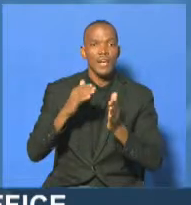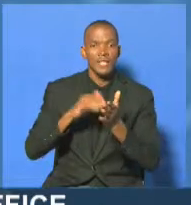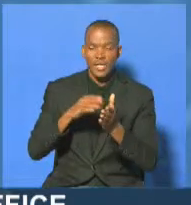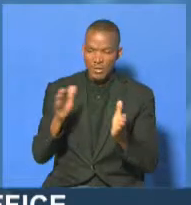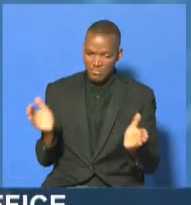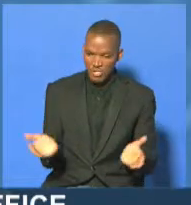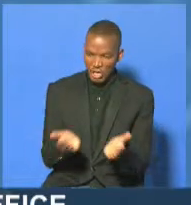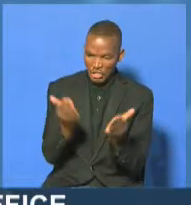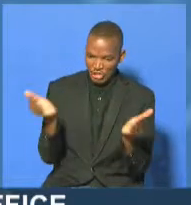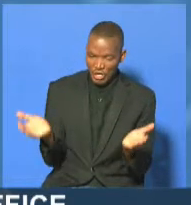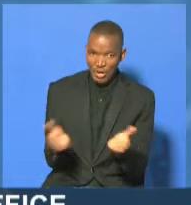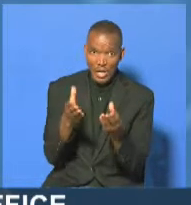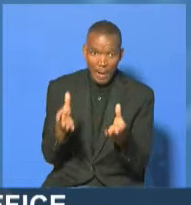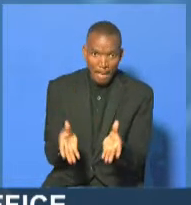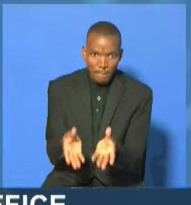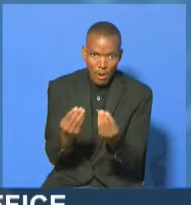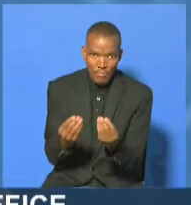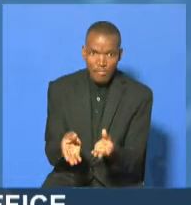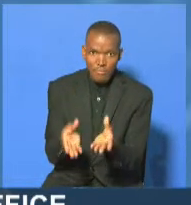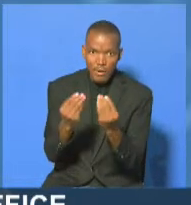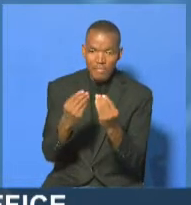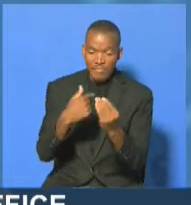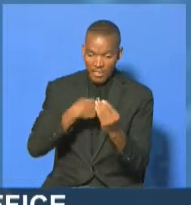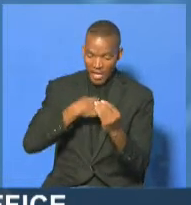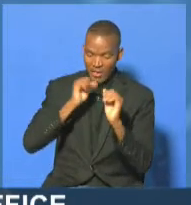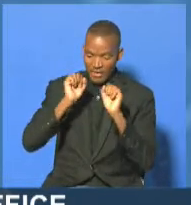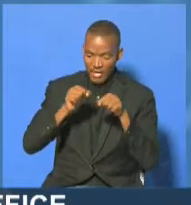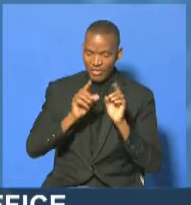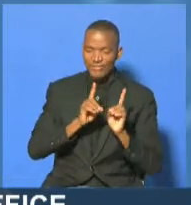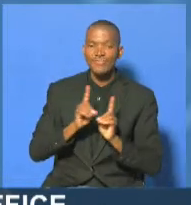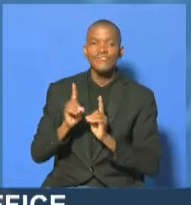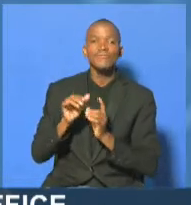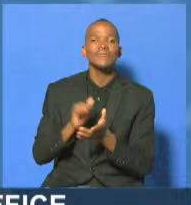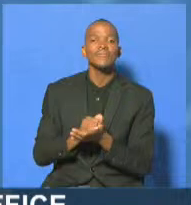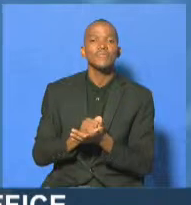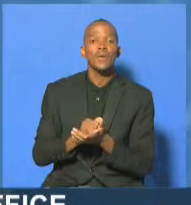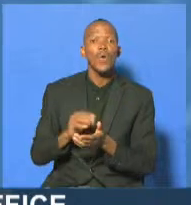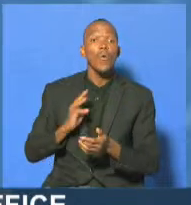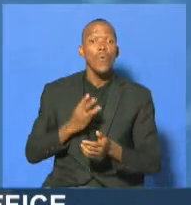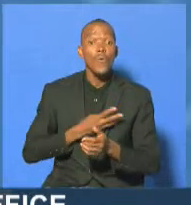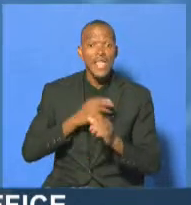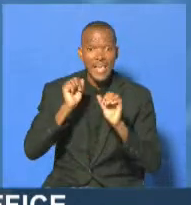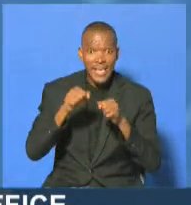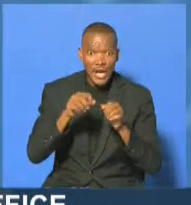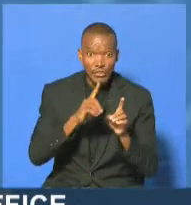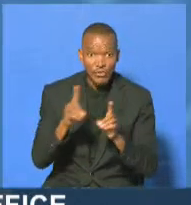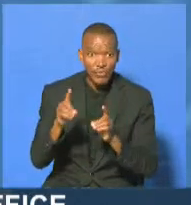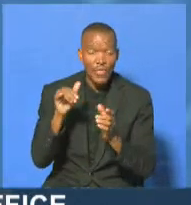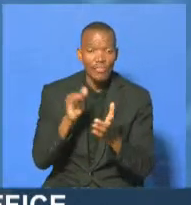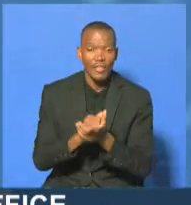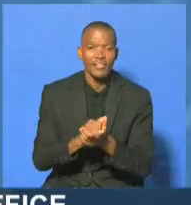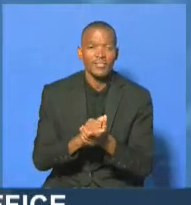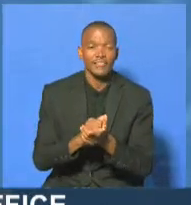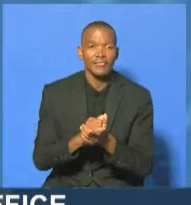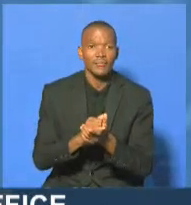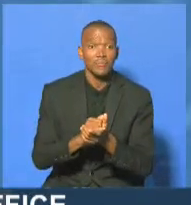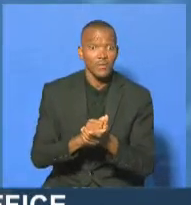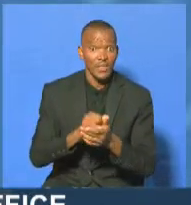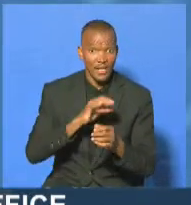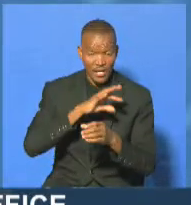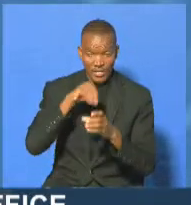nurturing the I can do it or we can do it spirit